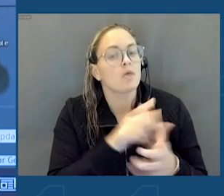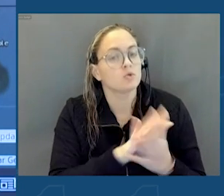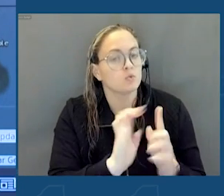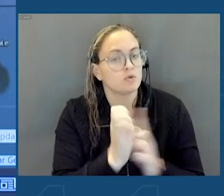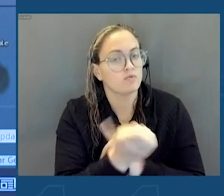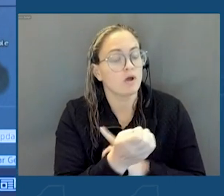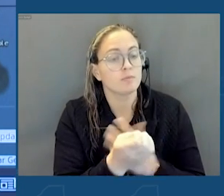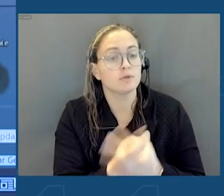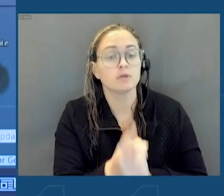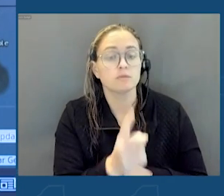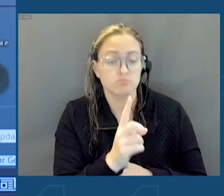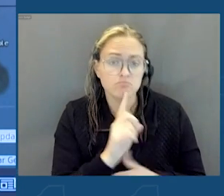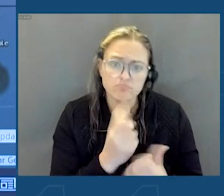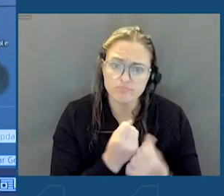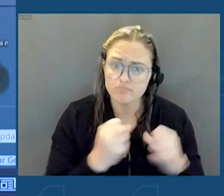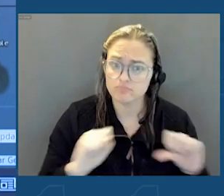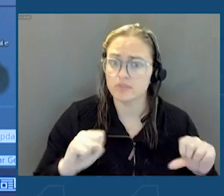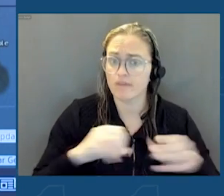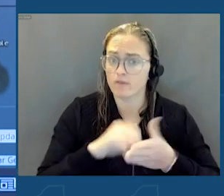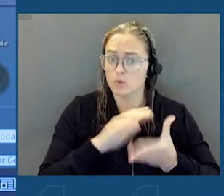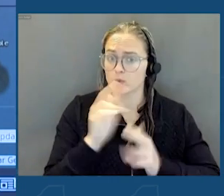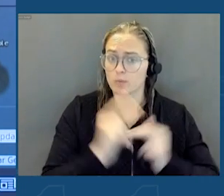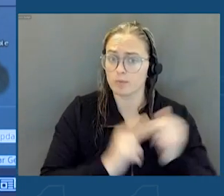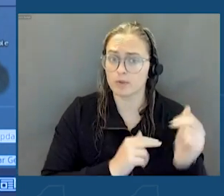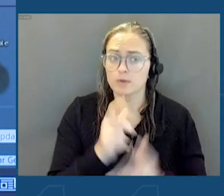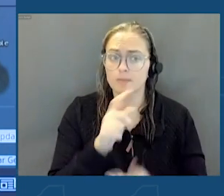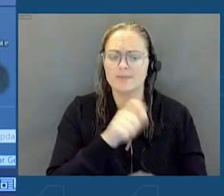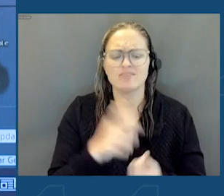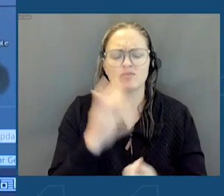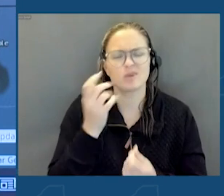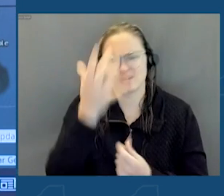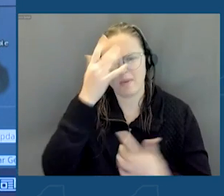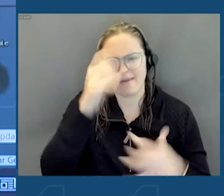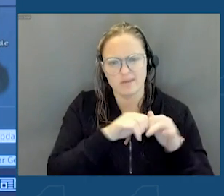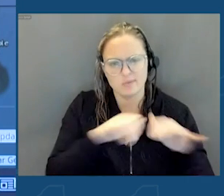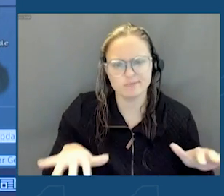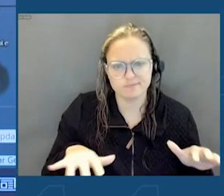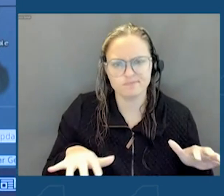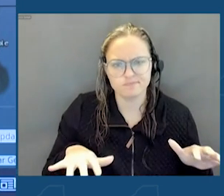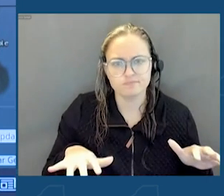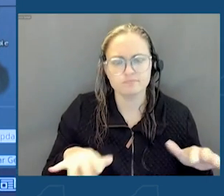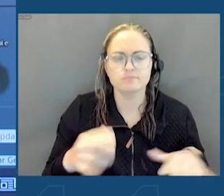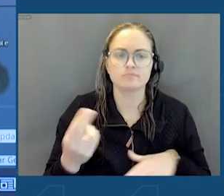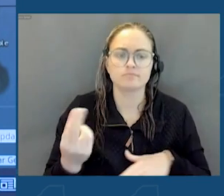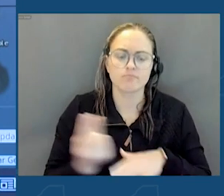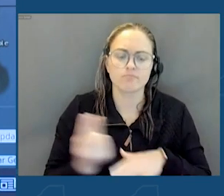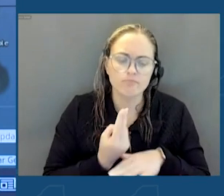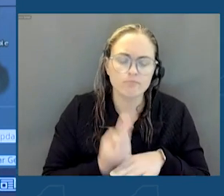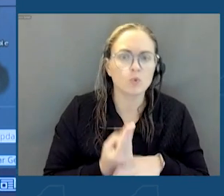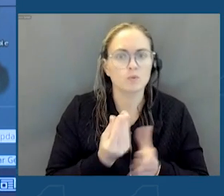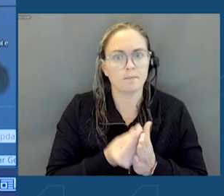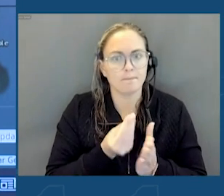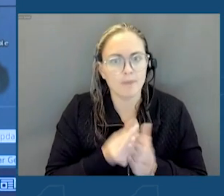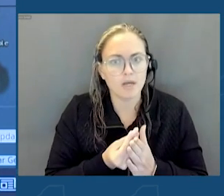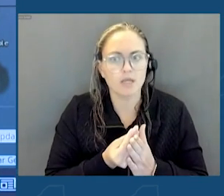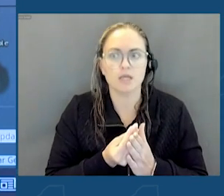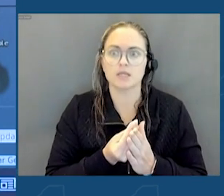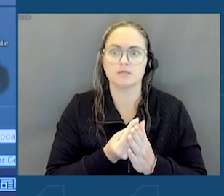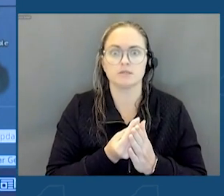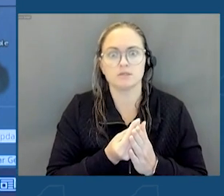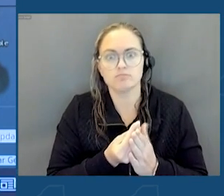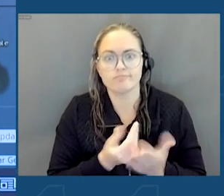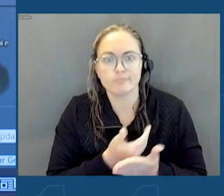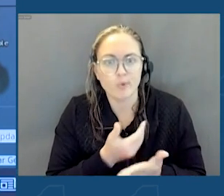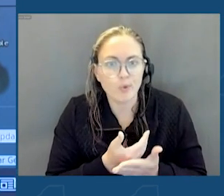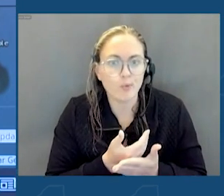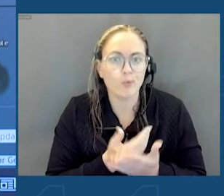is very safe in our school buildings, particularly since during the pandemic, we used federal dollars and we're aggressively getting new